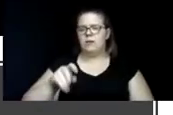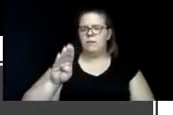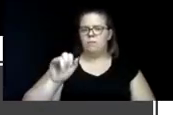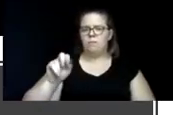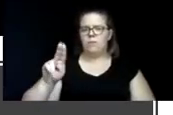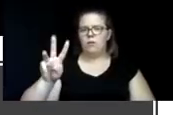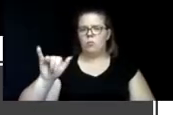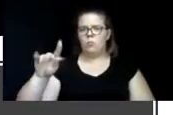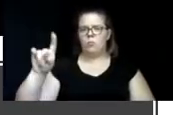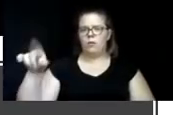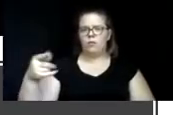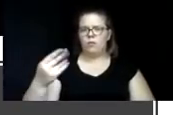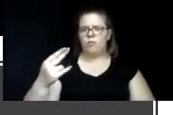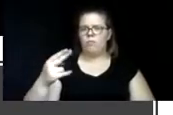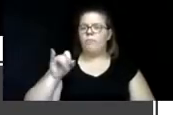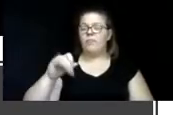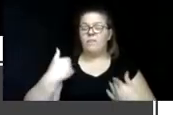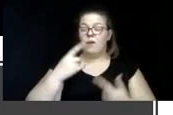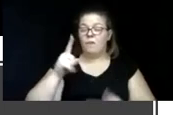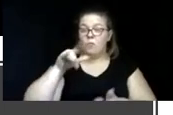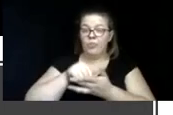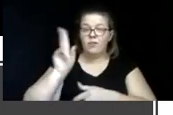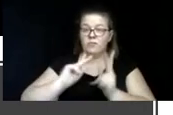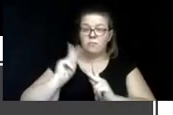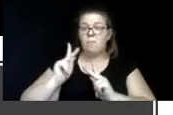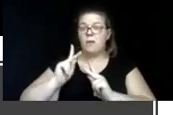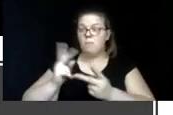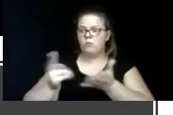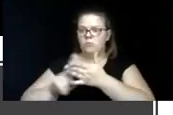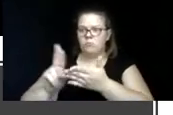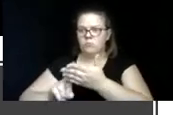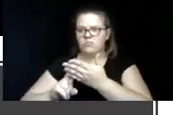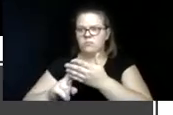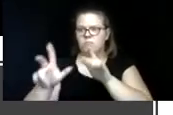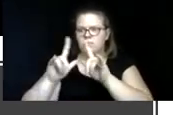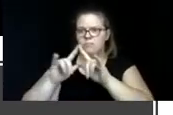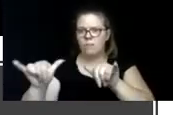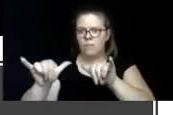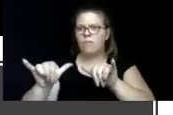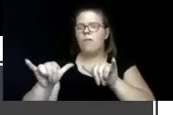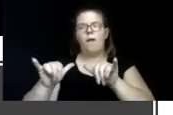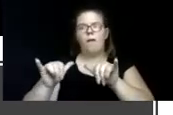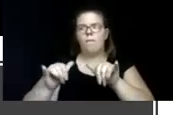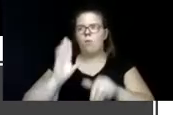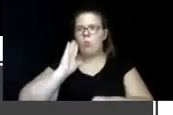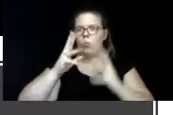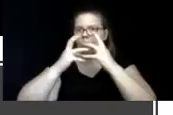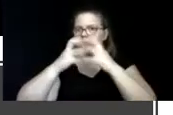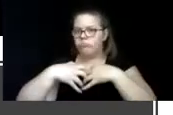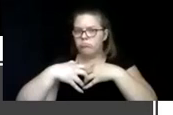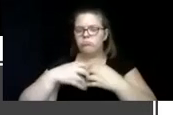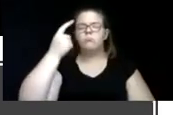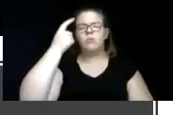1,000 people trying to sign on to the internet at the same time, something's going to give. And I think there was actually some news stories